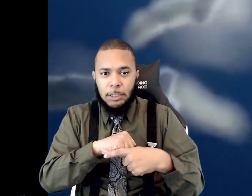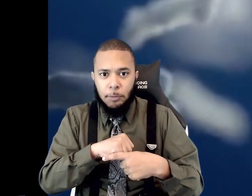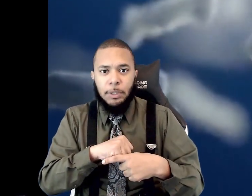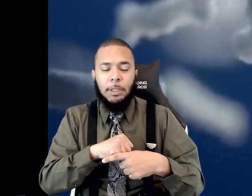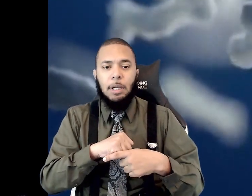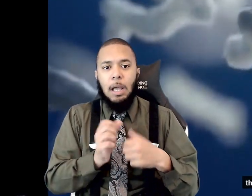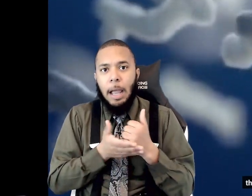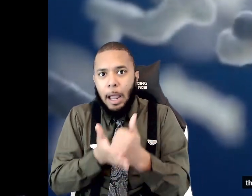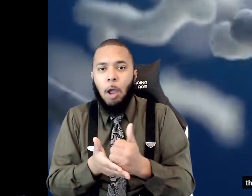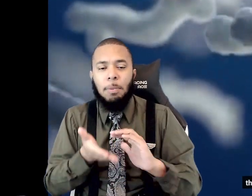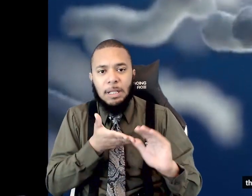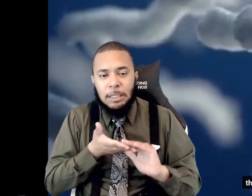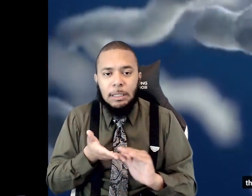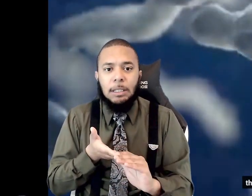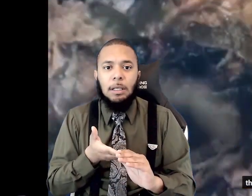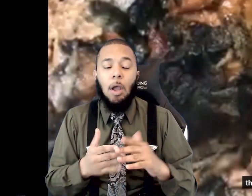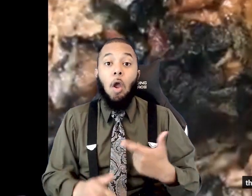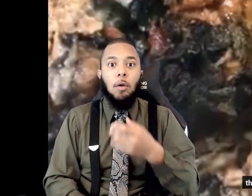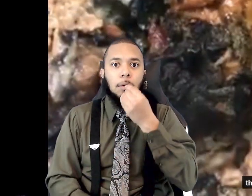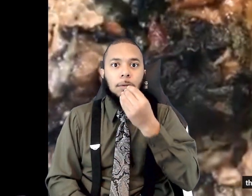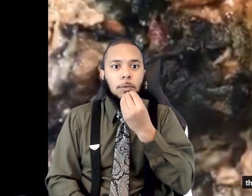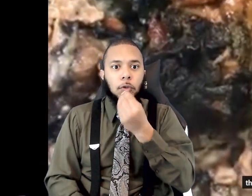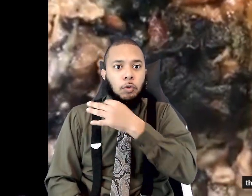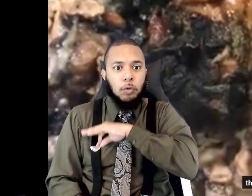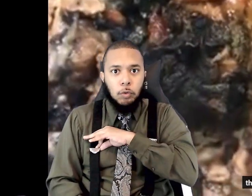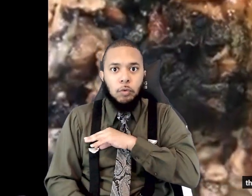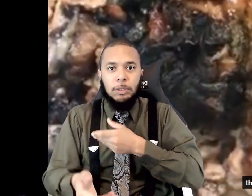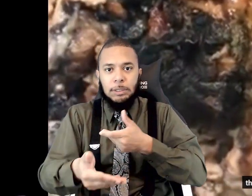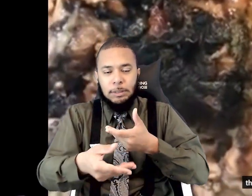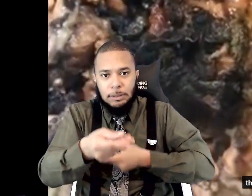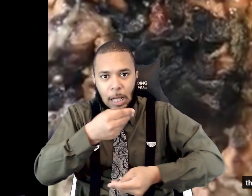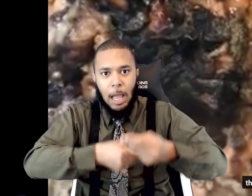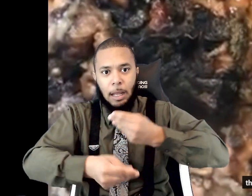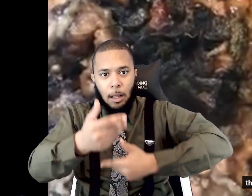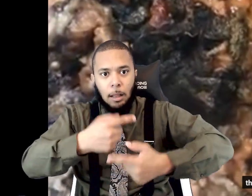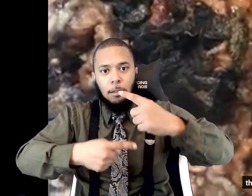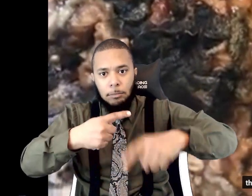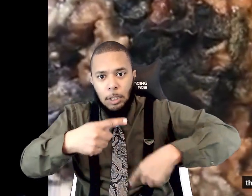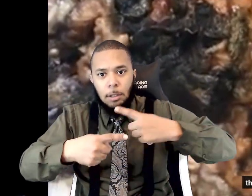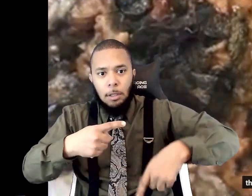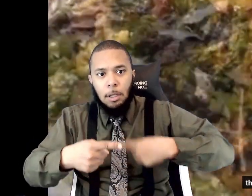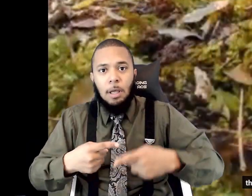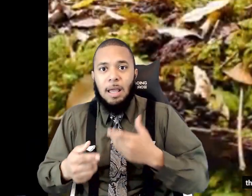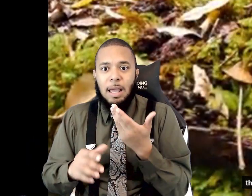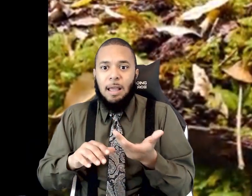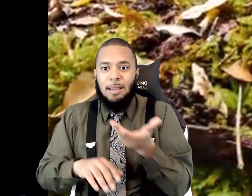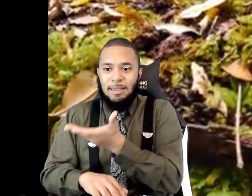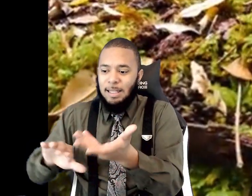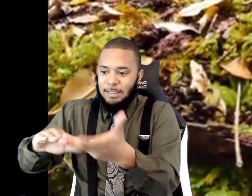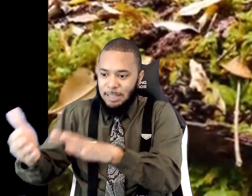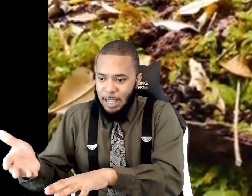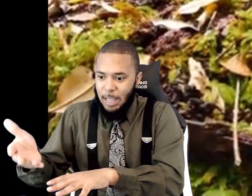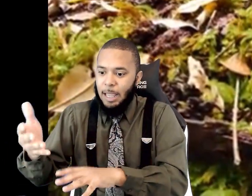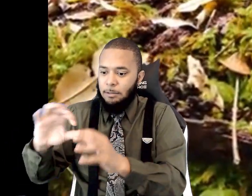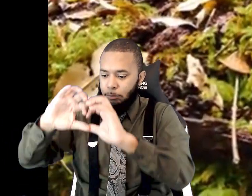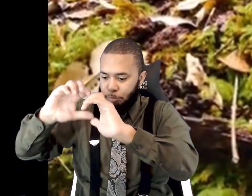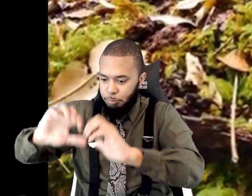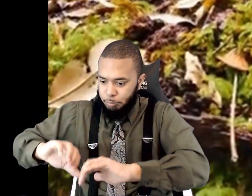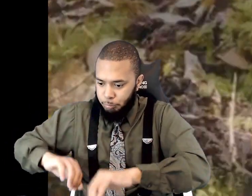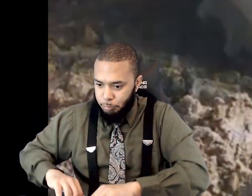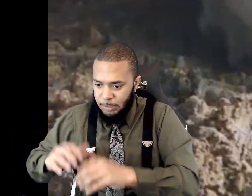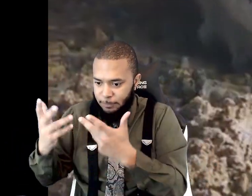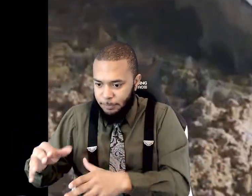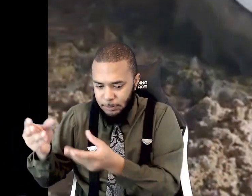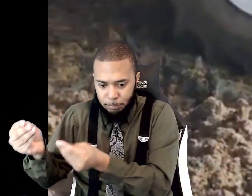that. Cycling of nutrients. Okay, so getting those nutrients from deceased organisms back into the soil. If